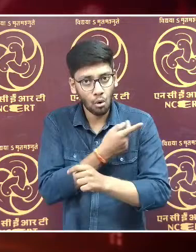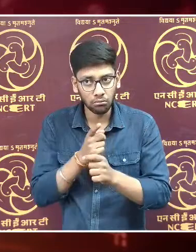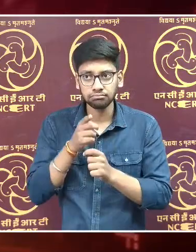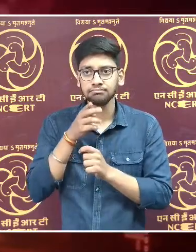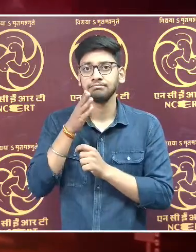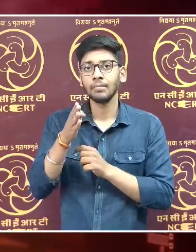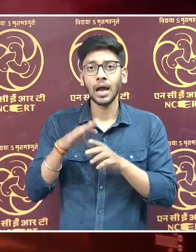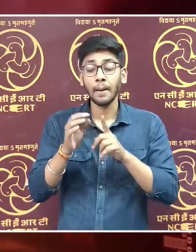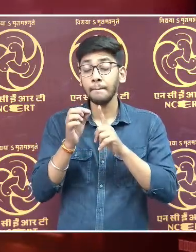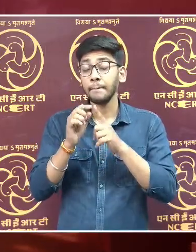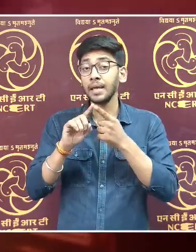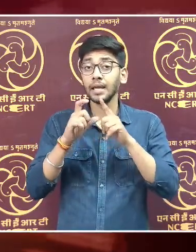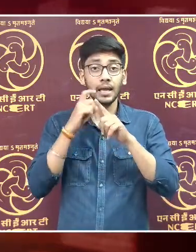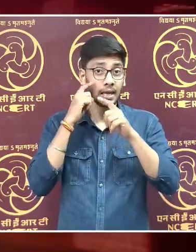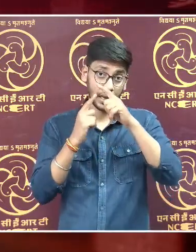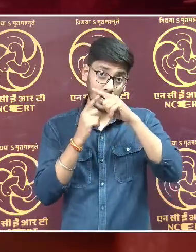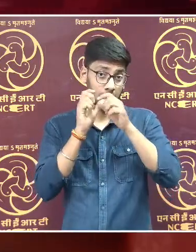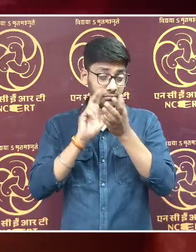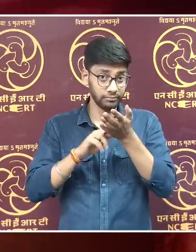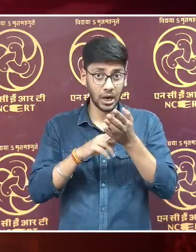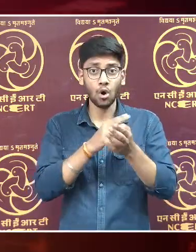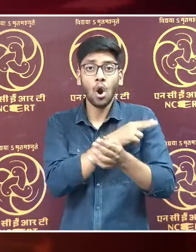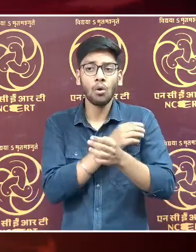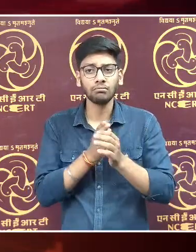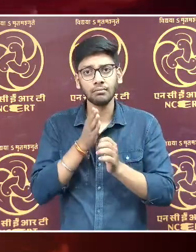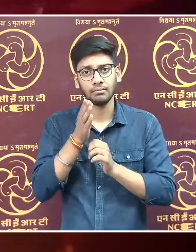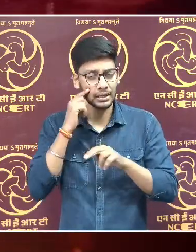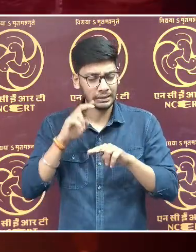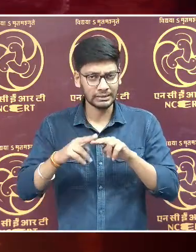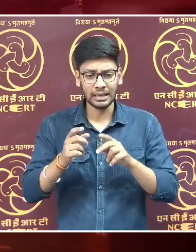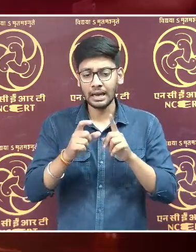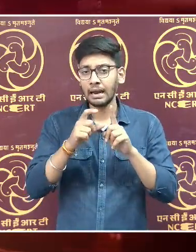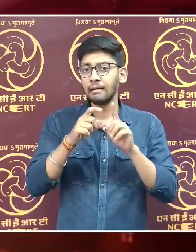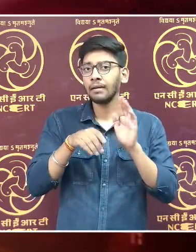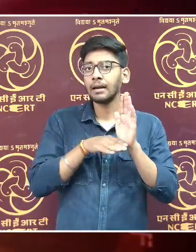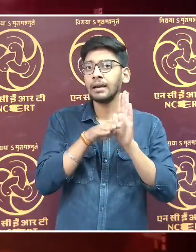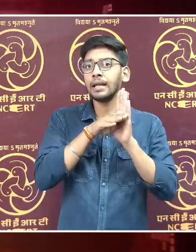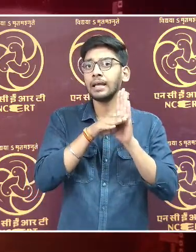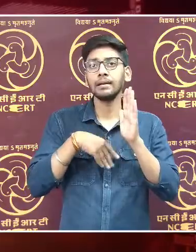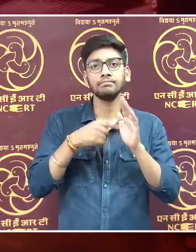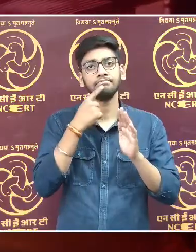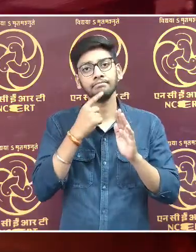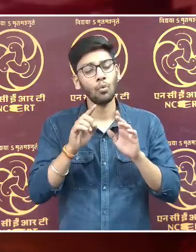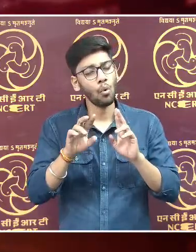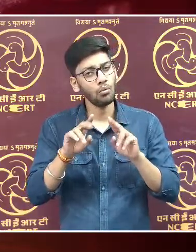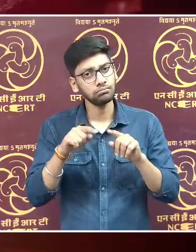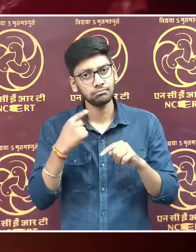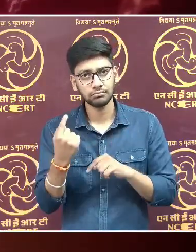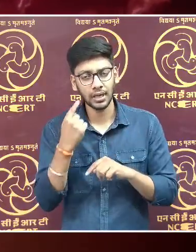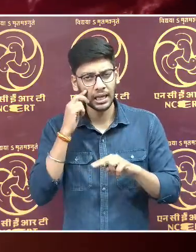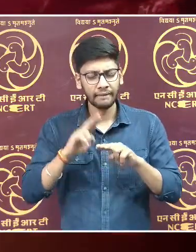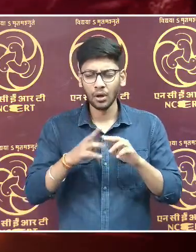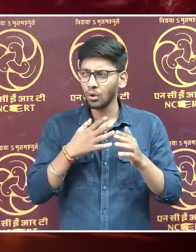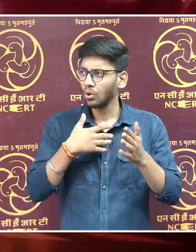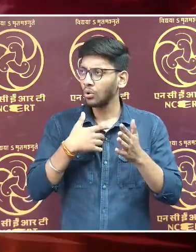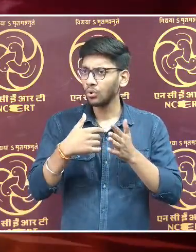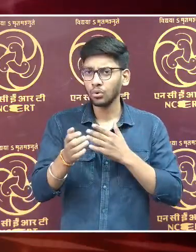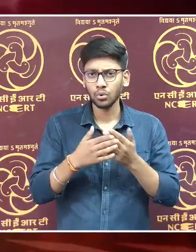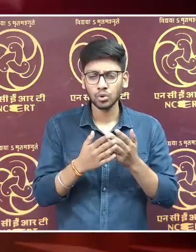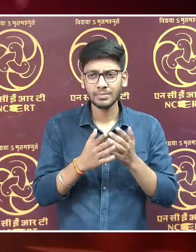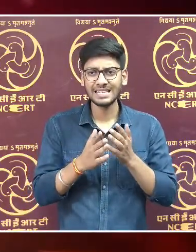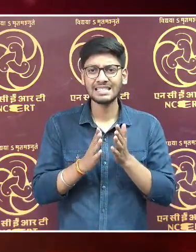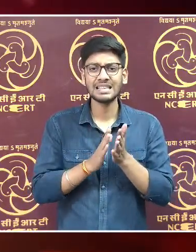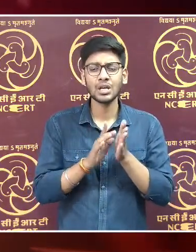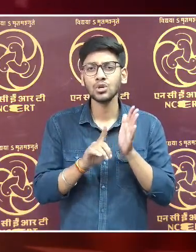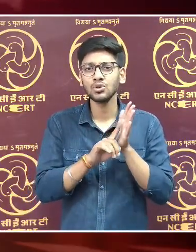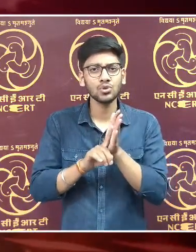correct people who do the diagnosis and tell you the degree. And ma'am, any condition has its signs and symptoms